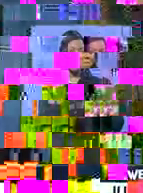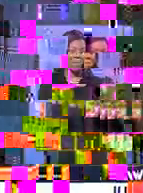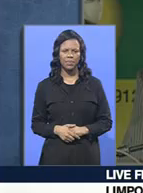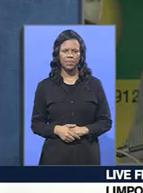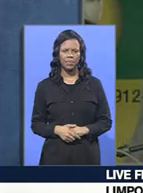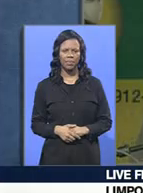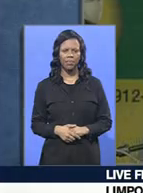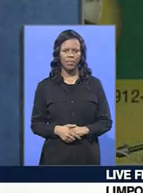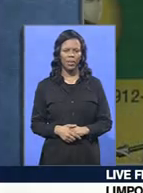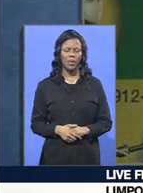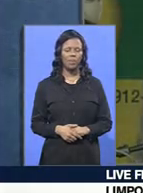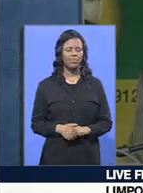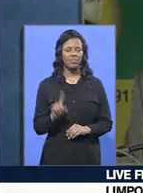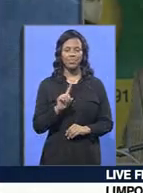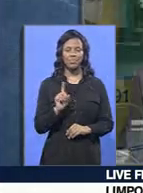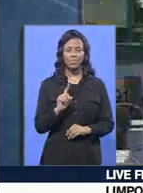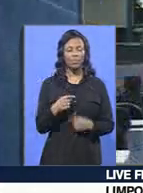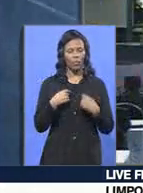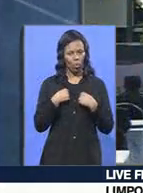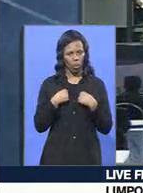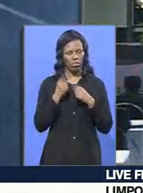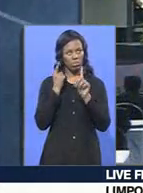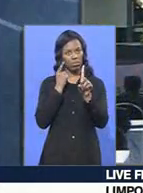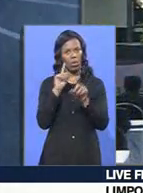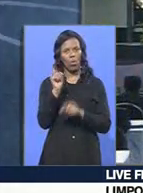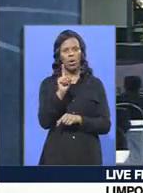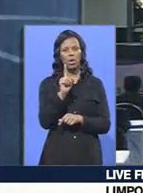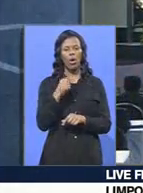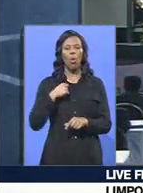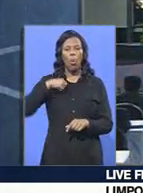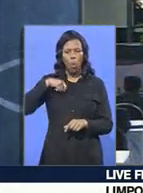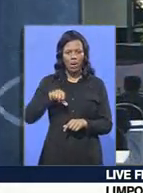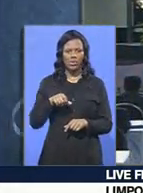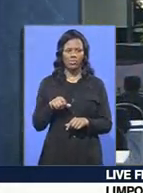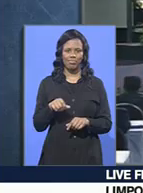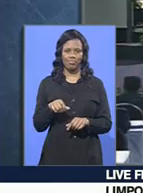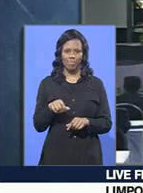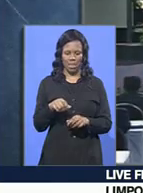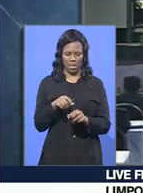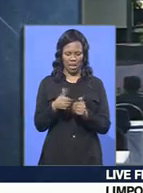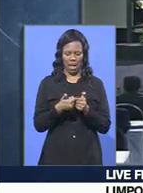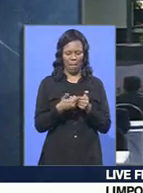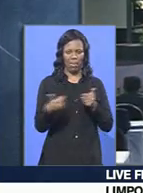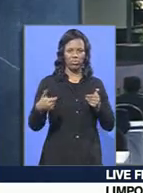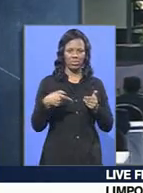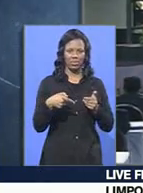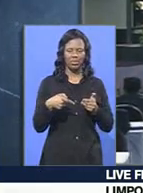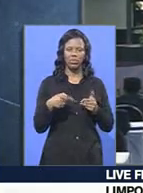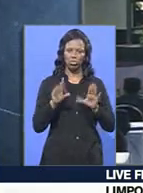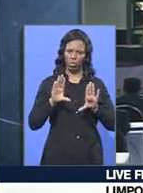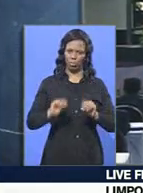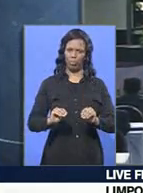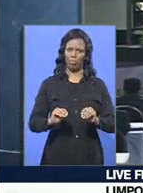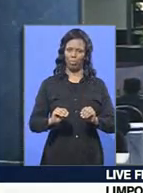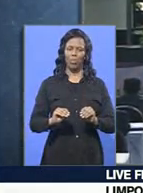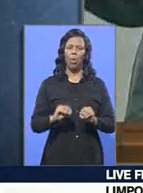We're committed to ending apartheid through a series of negotiations and